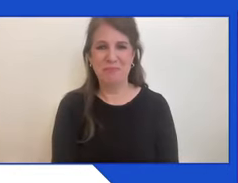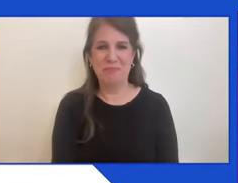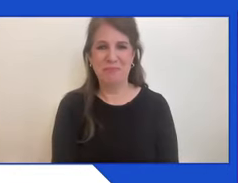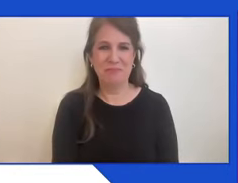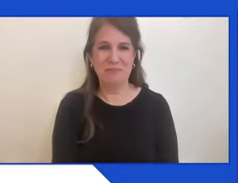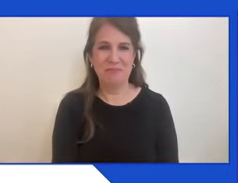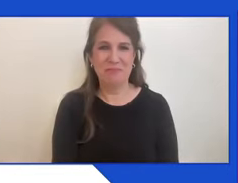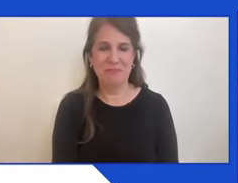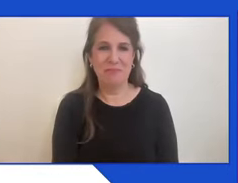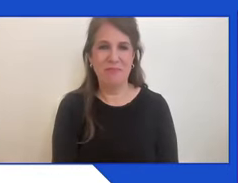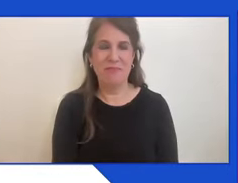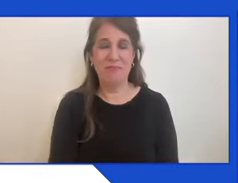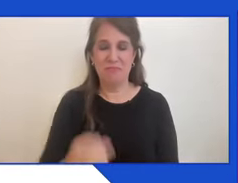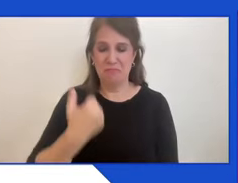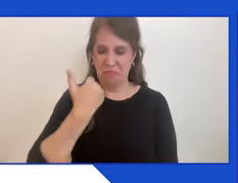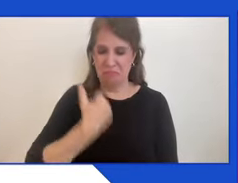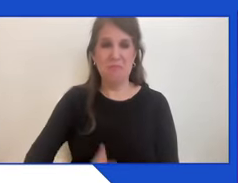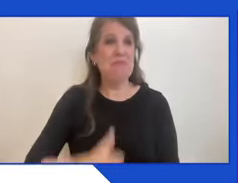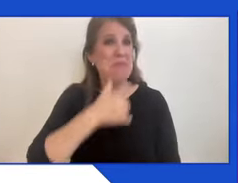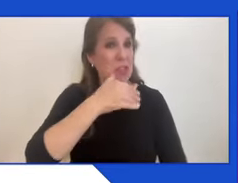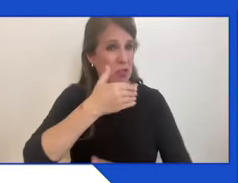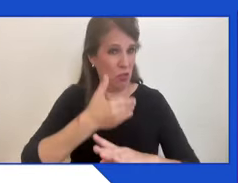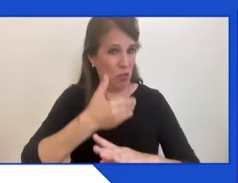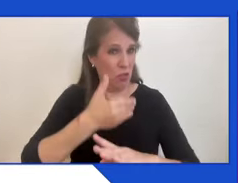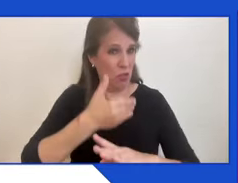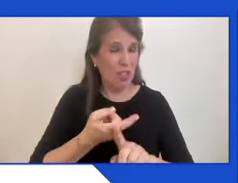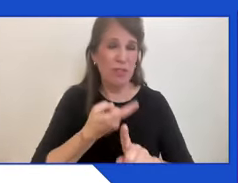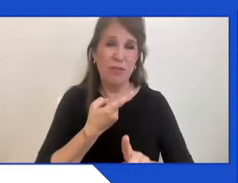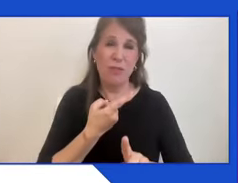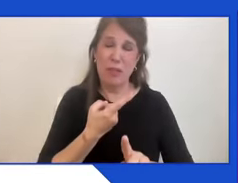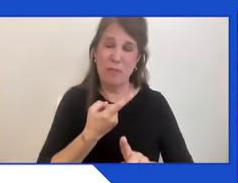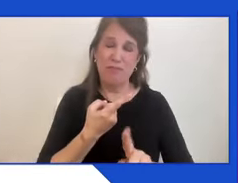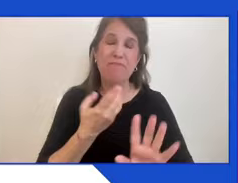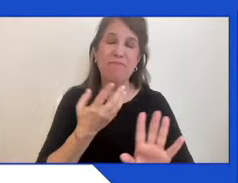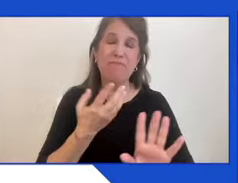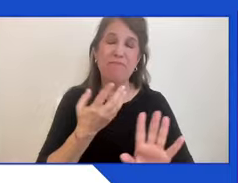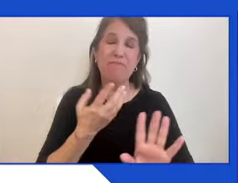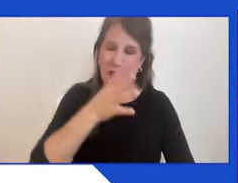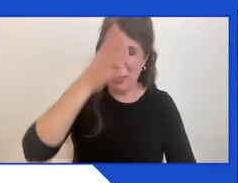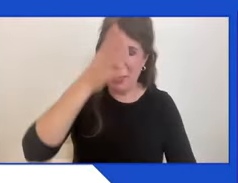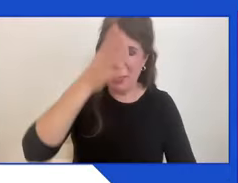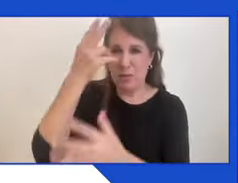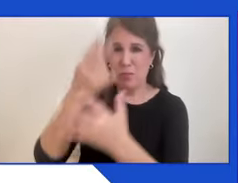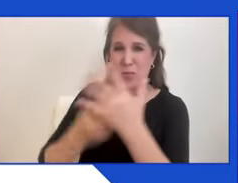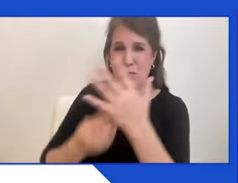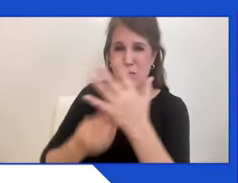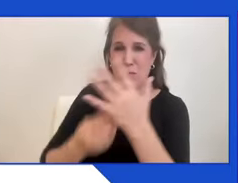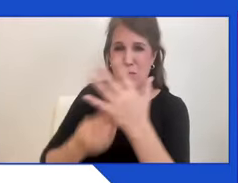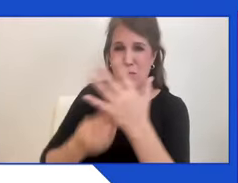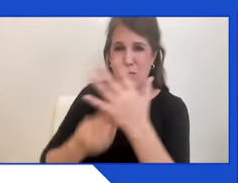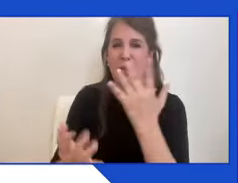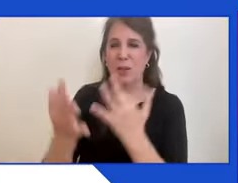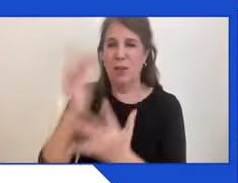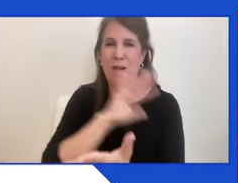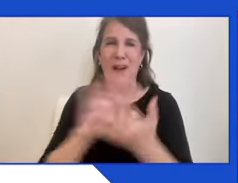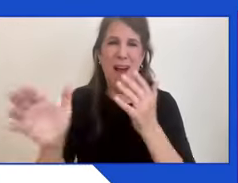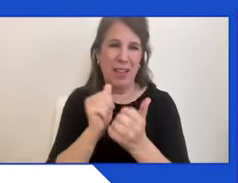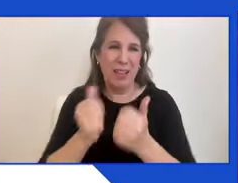As the daughter of two Holocaust survivors, I march for